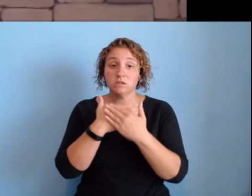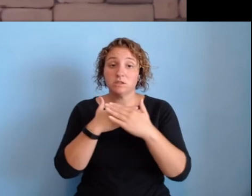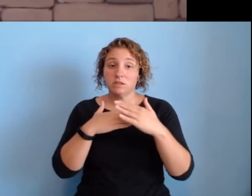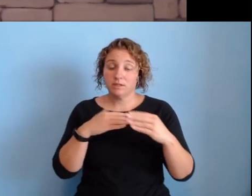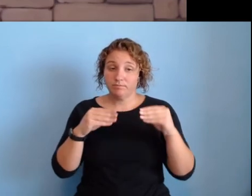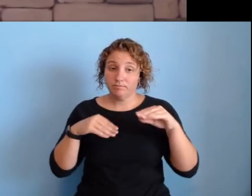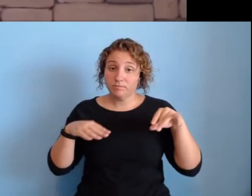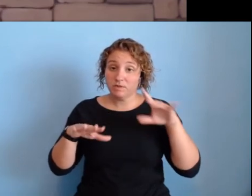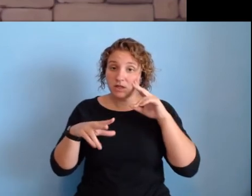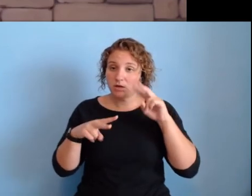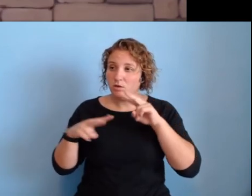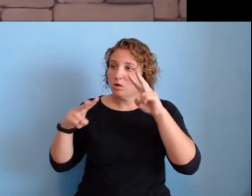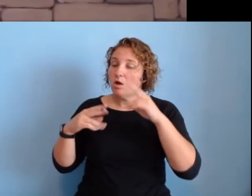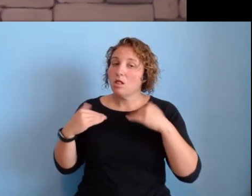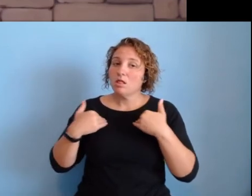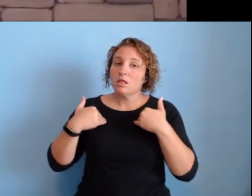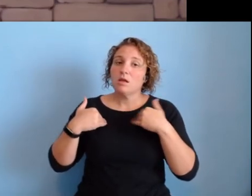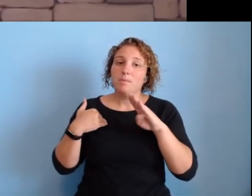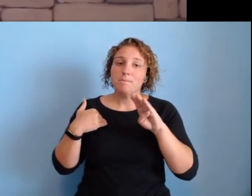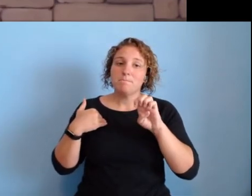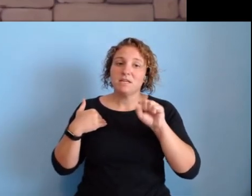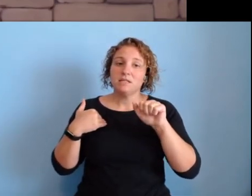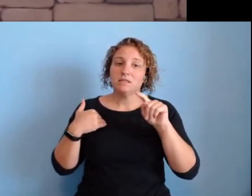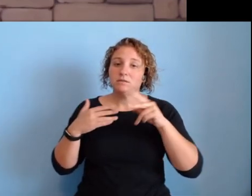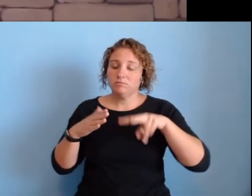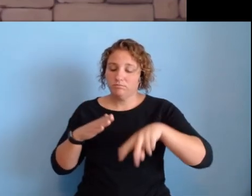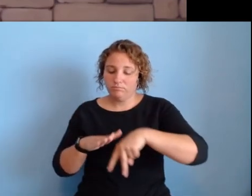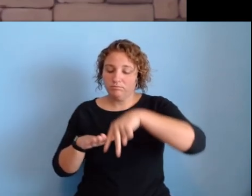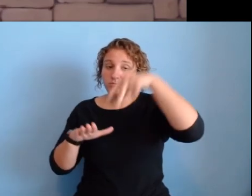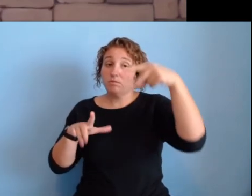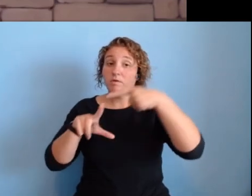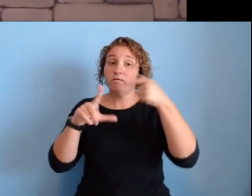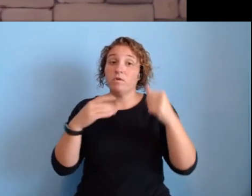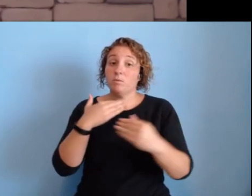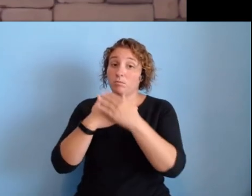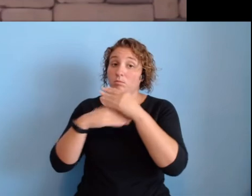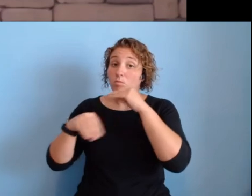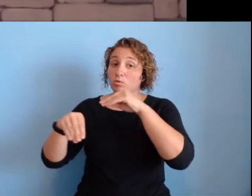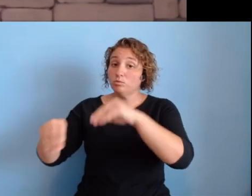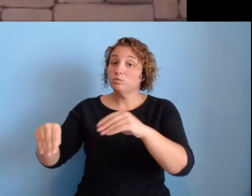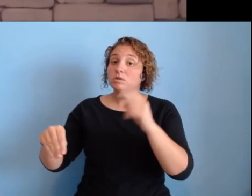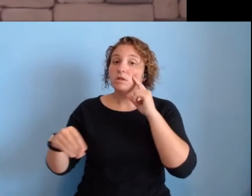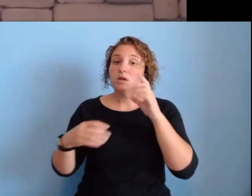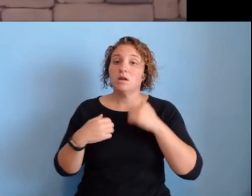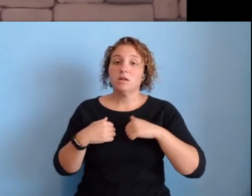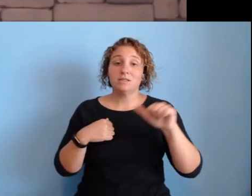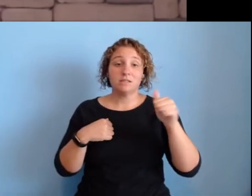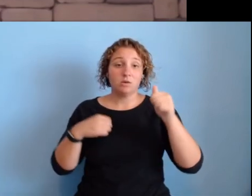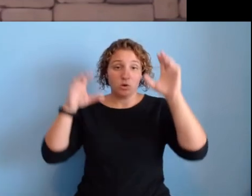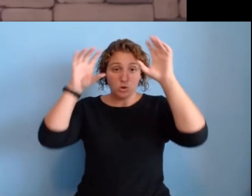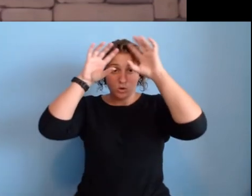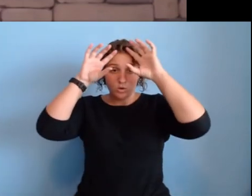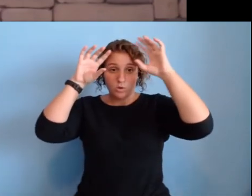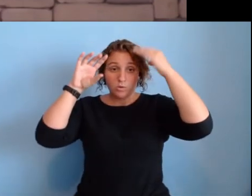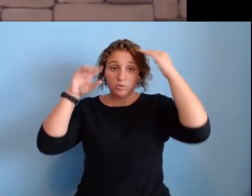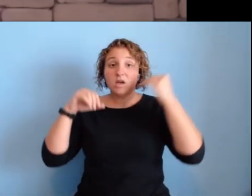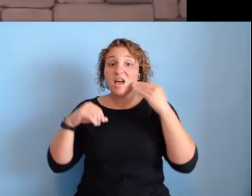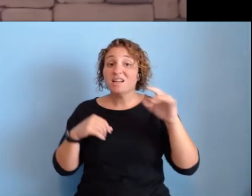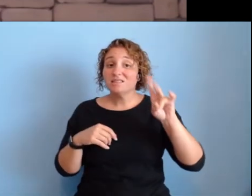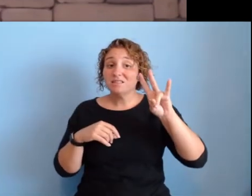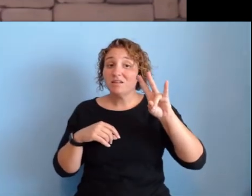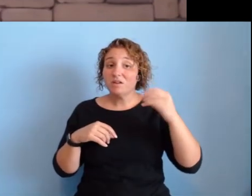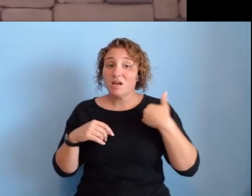seven heads and ten horns. Here's again the Antichrist. And upon his horn, ten crowns and upon his heads, the name of